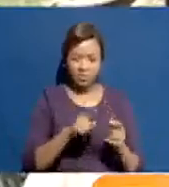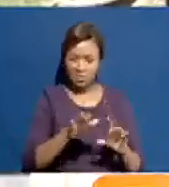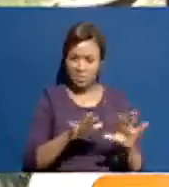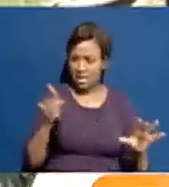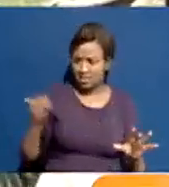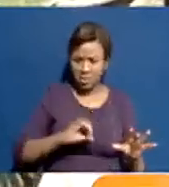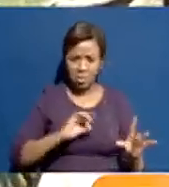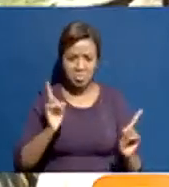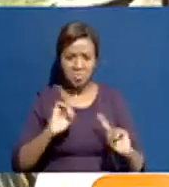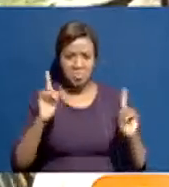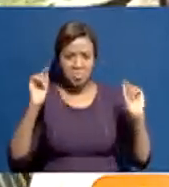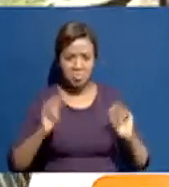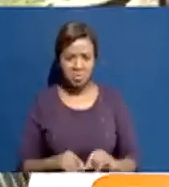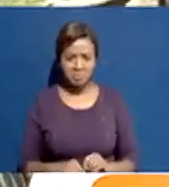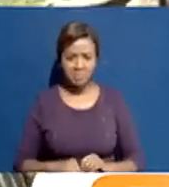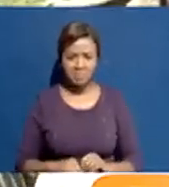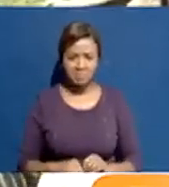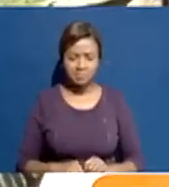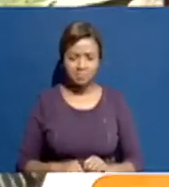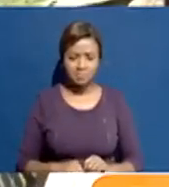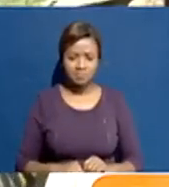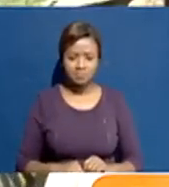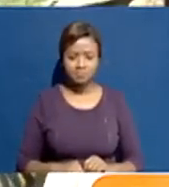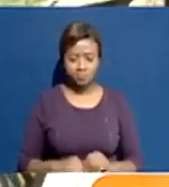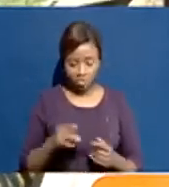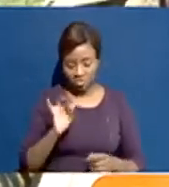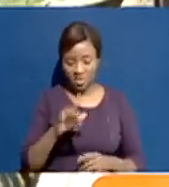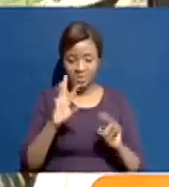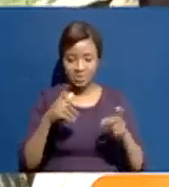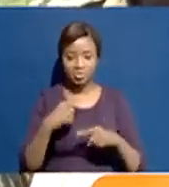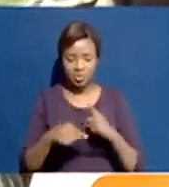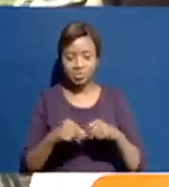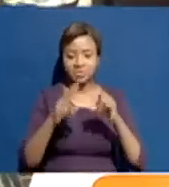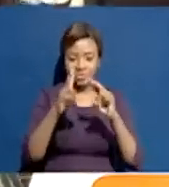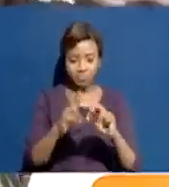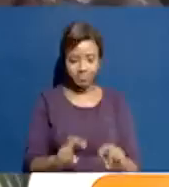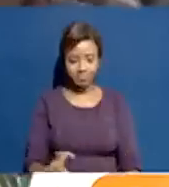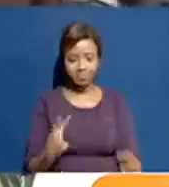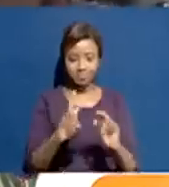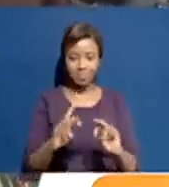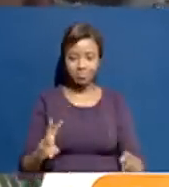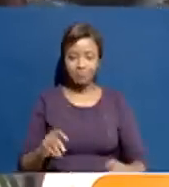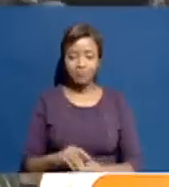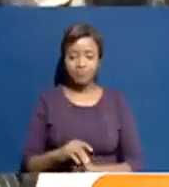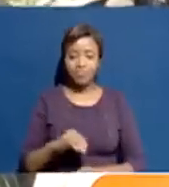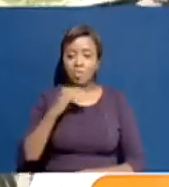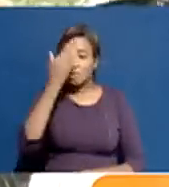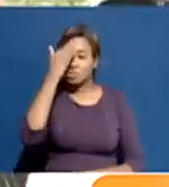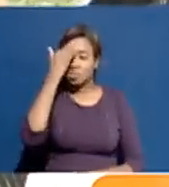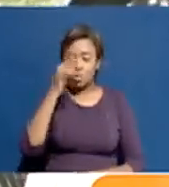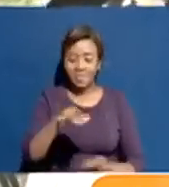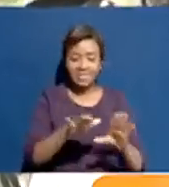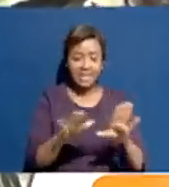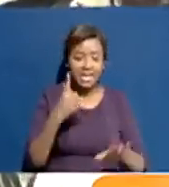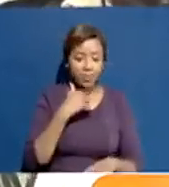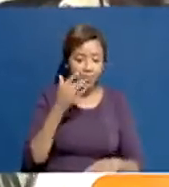land. So it's a matter again under investigations, active investigations. So the ownership of this parcel